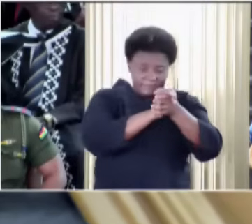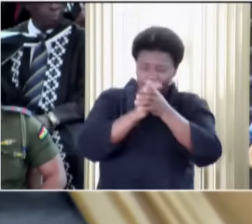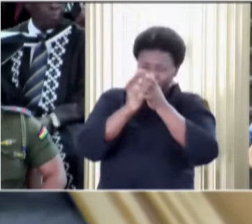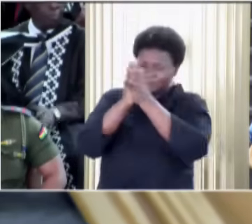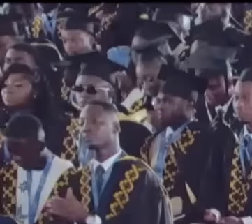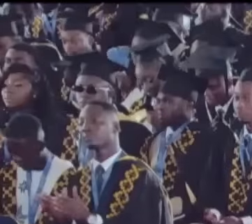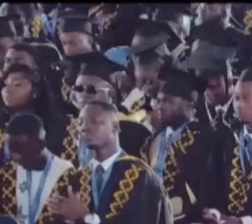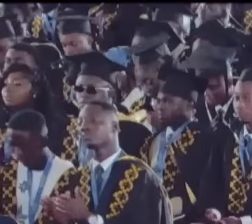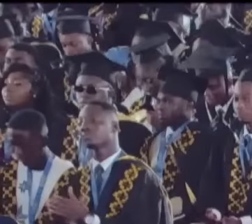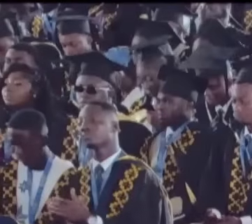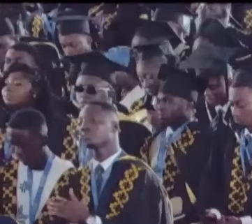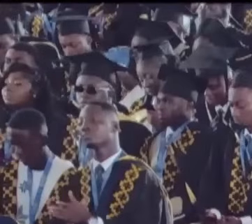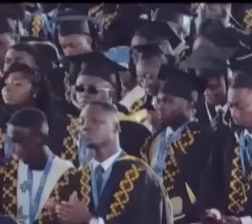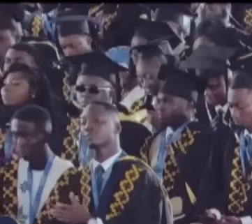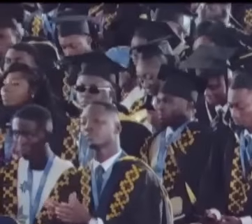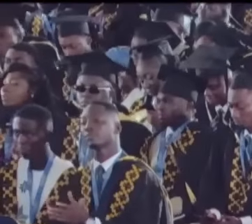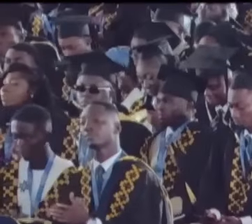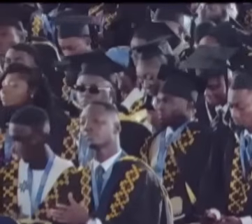congratulations. Thank you.